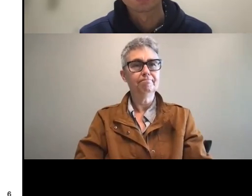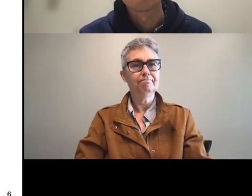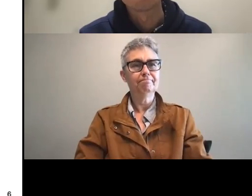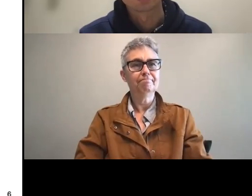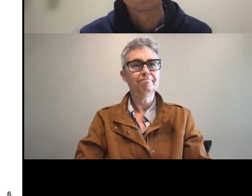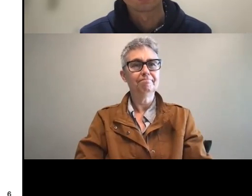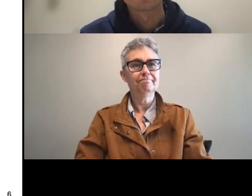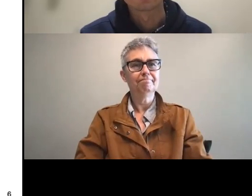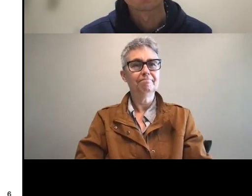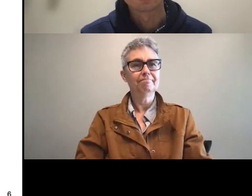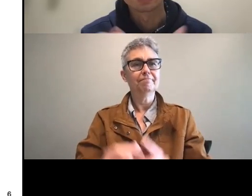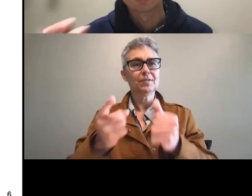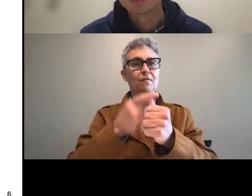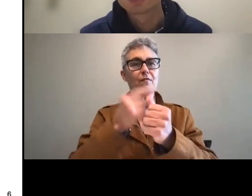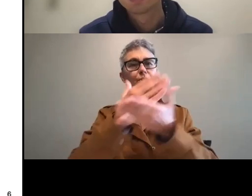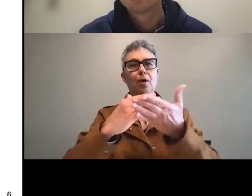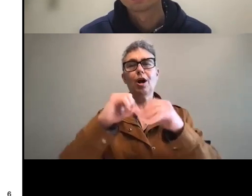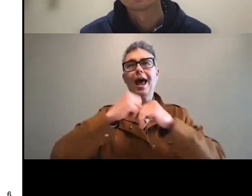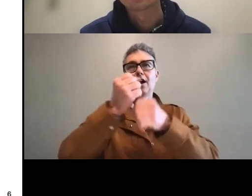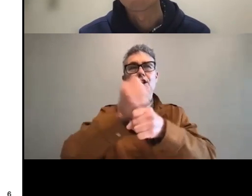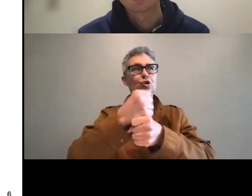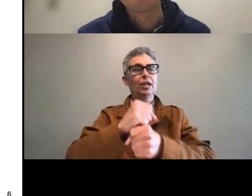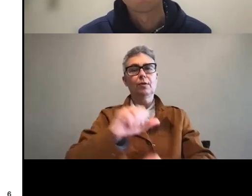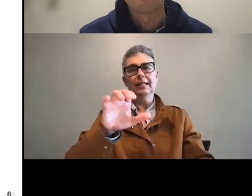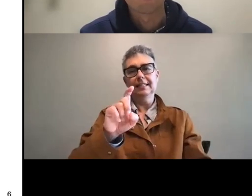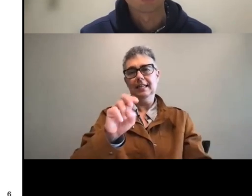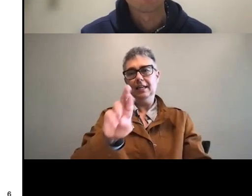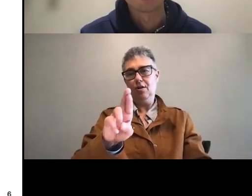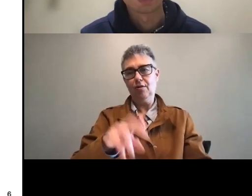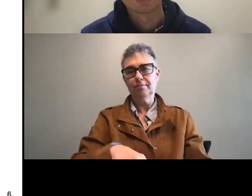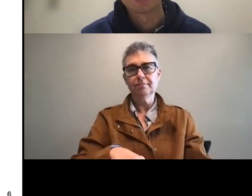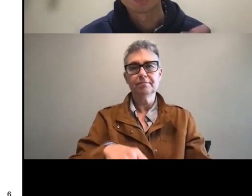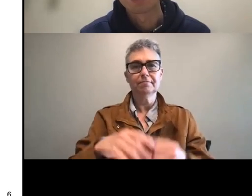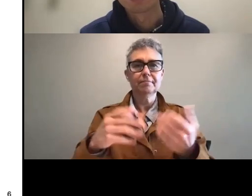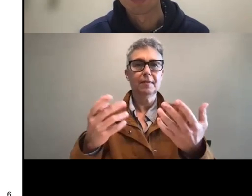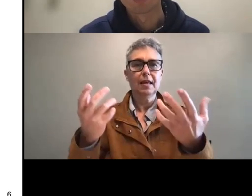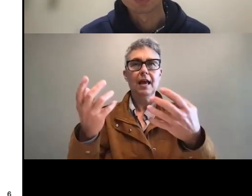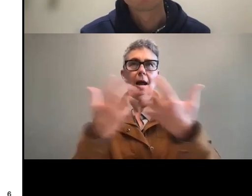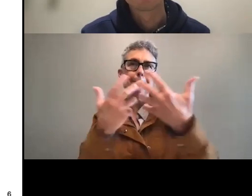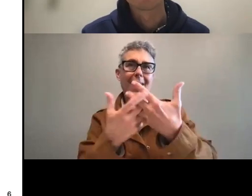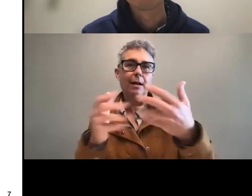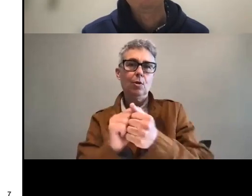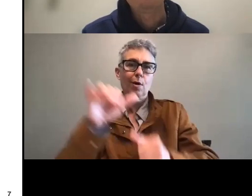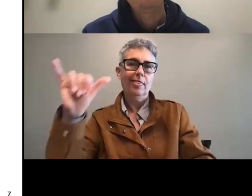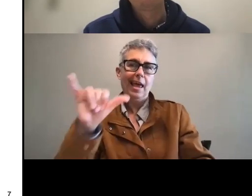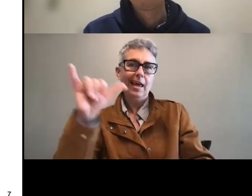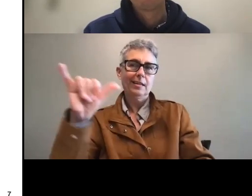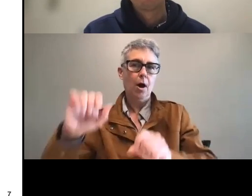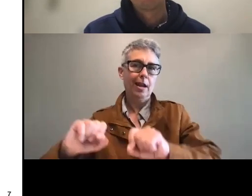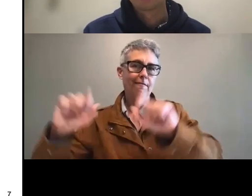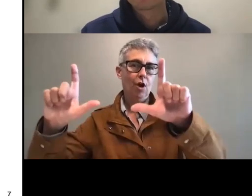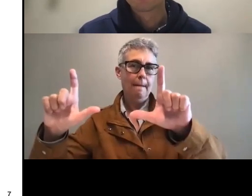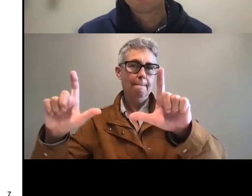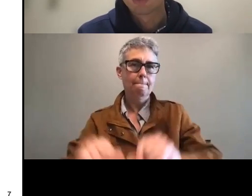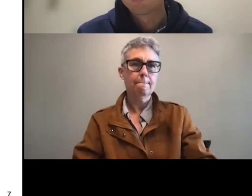basically generating these CDRs that is compatible with a given antibody framework.